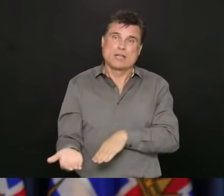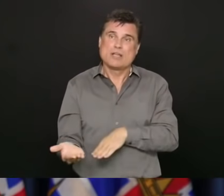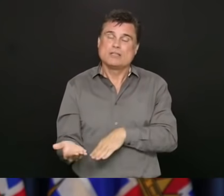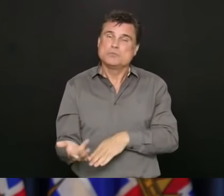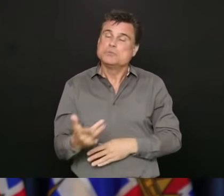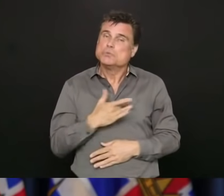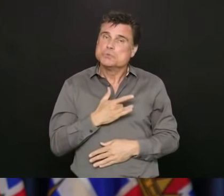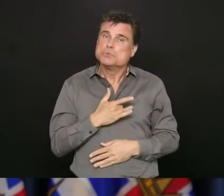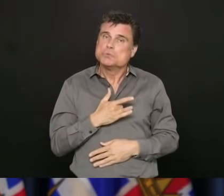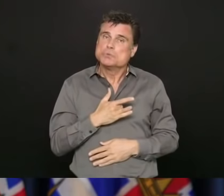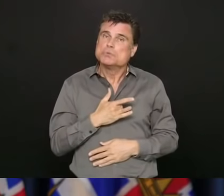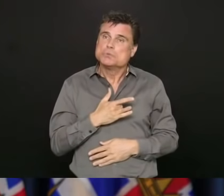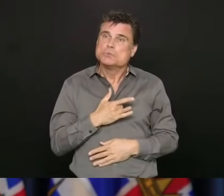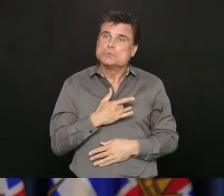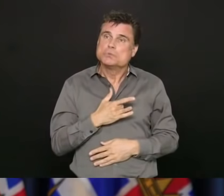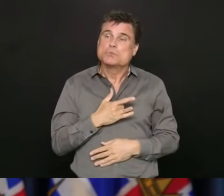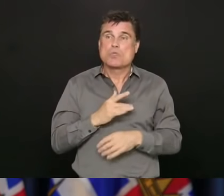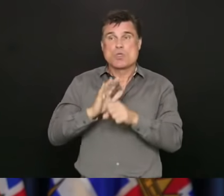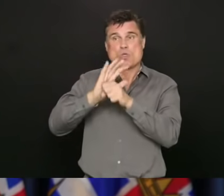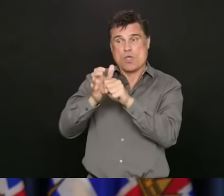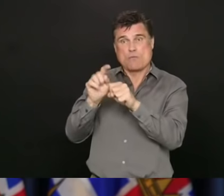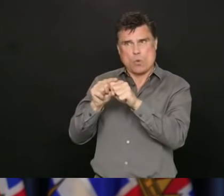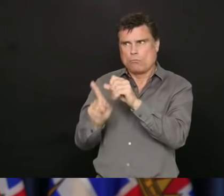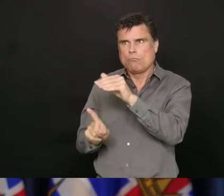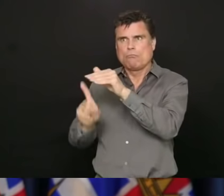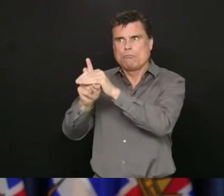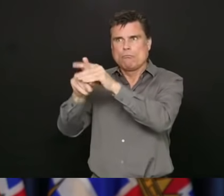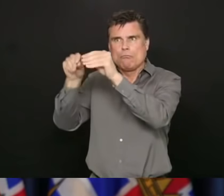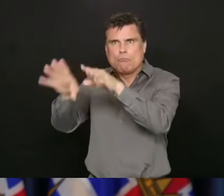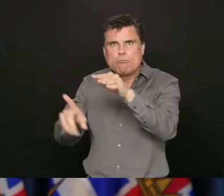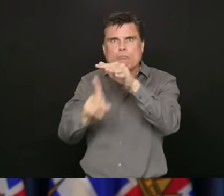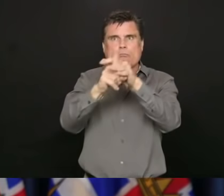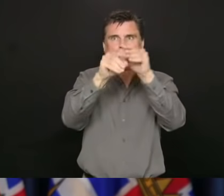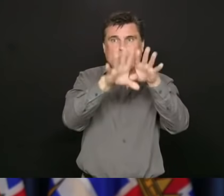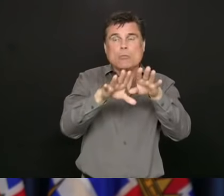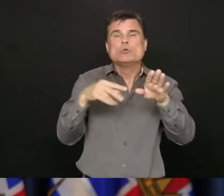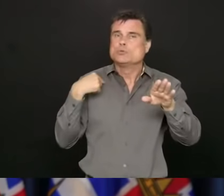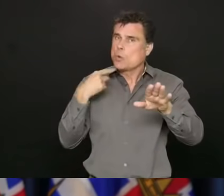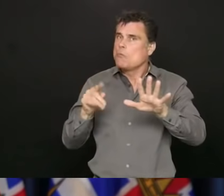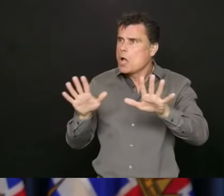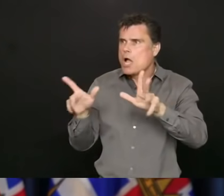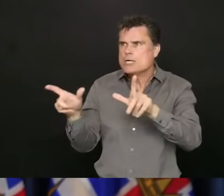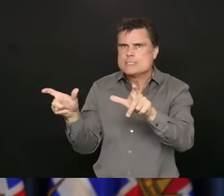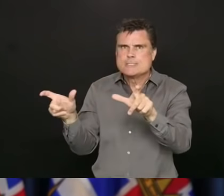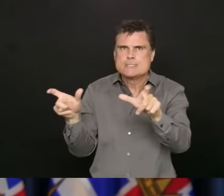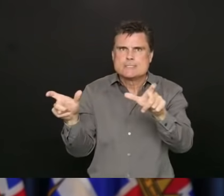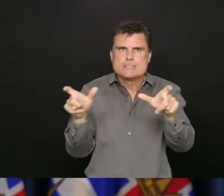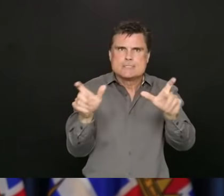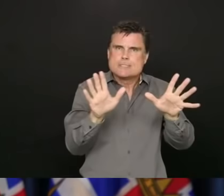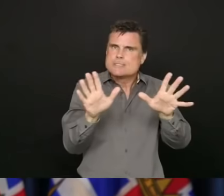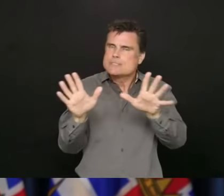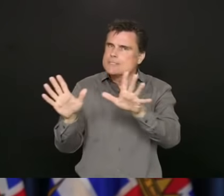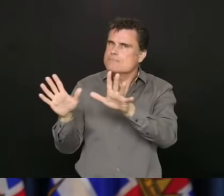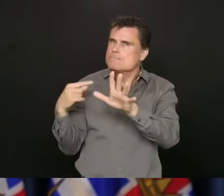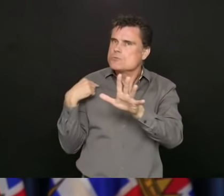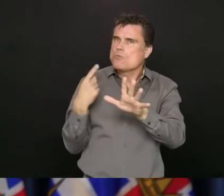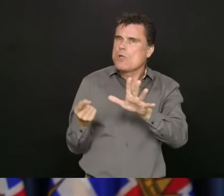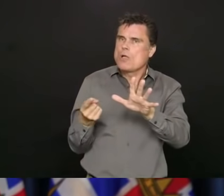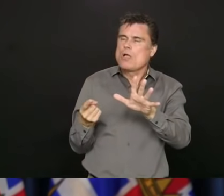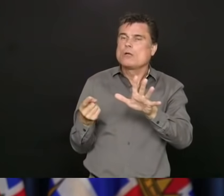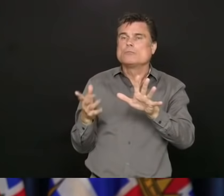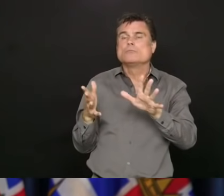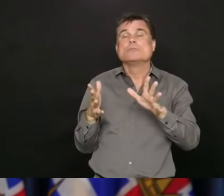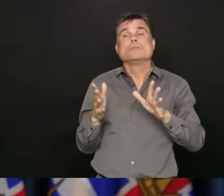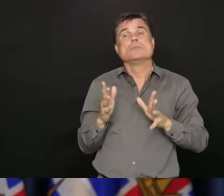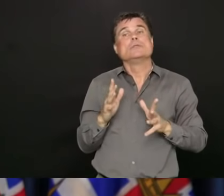testing regime is Dr. Henry's purview, and I leave that to her. Will we be looking at all of the data that we have available to us as we go forward?